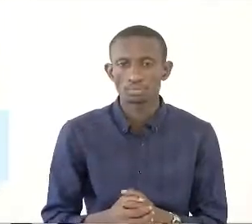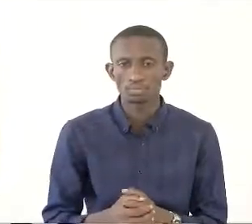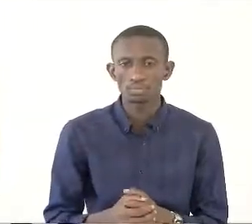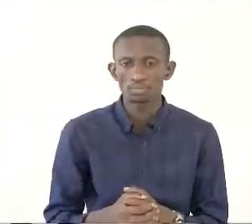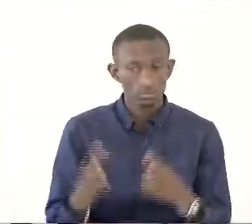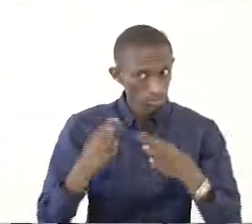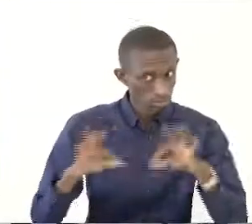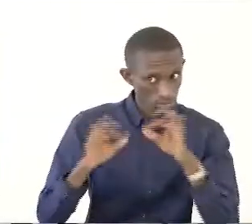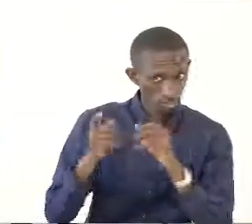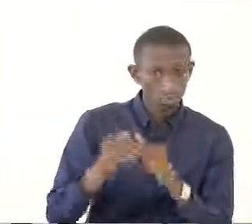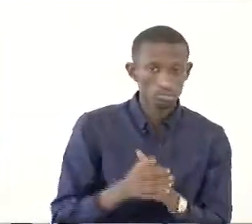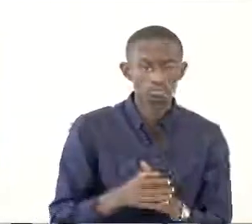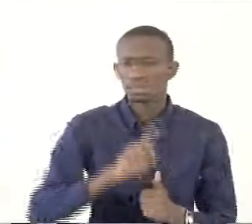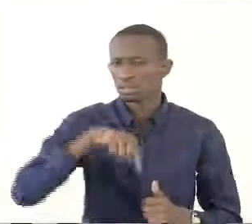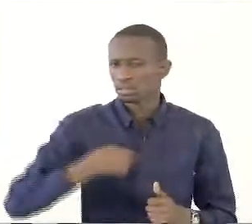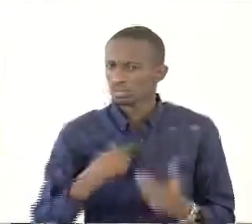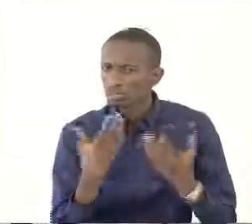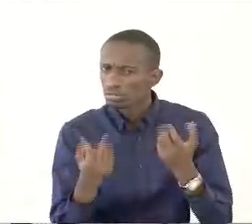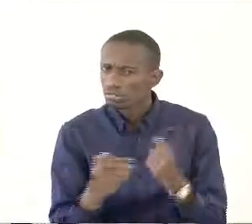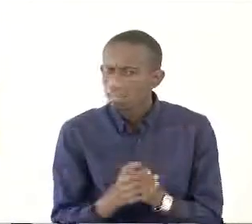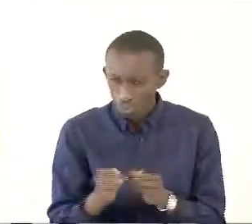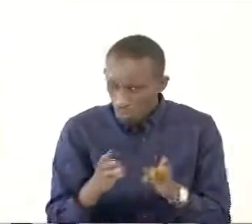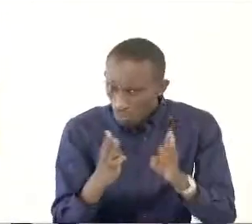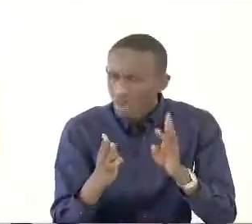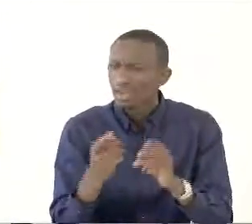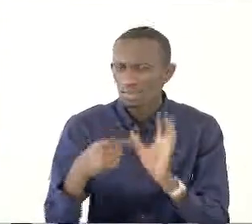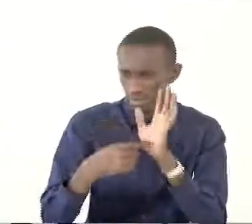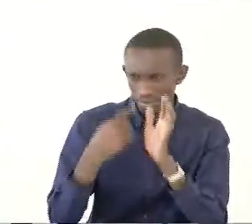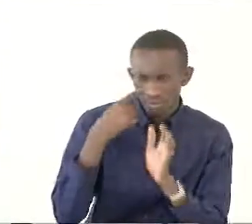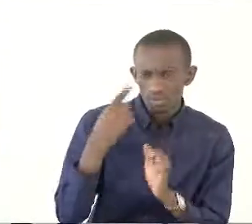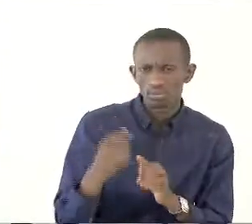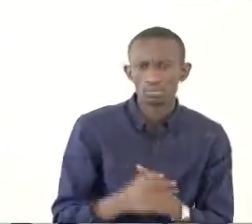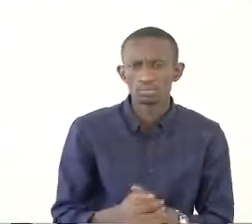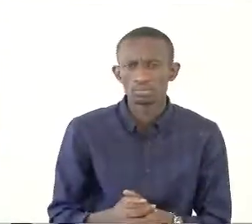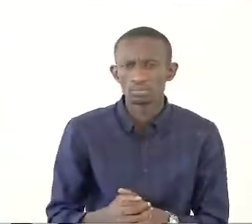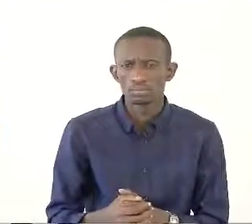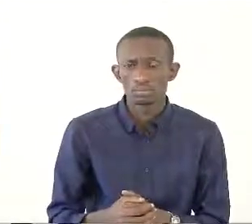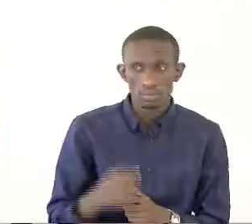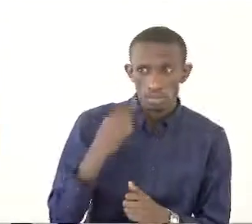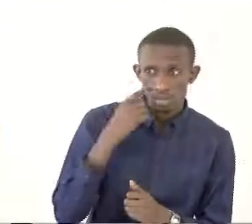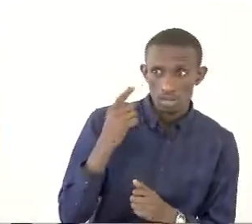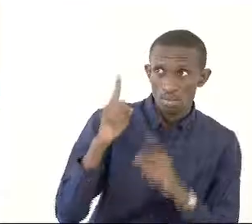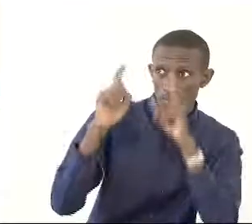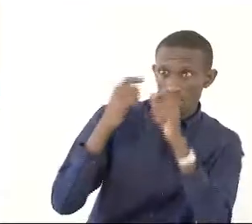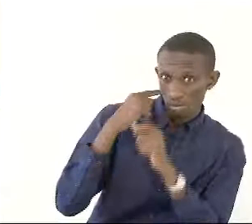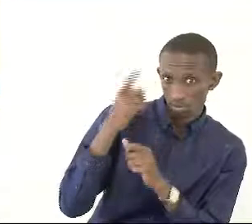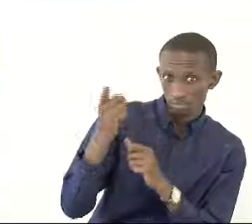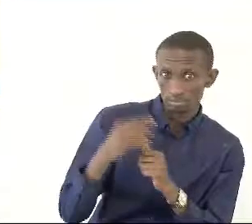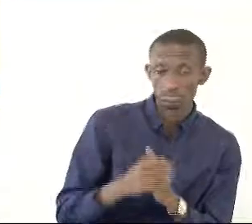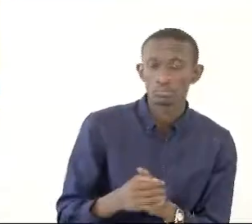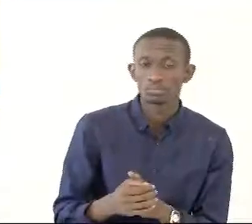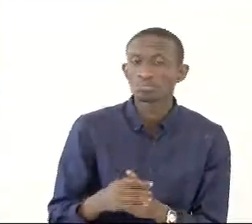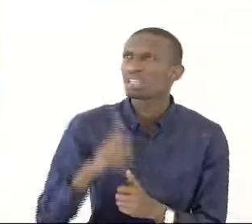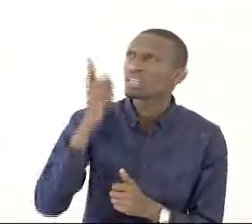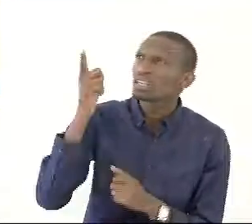functioning, so we have just the way it looks. So we have this is the device. As you see there, it